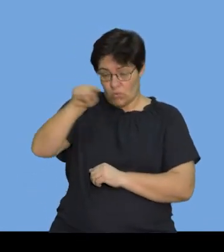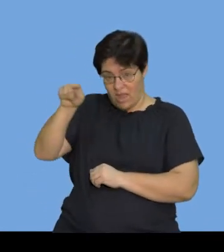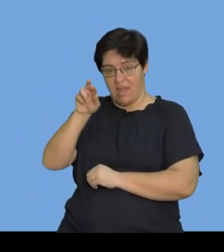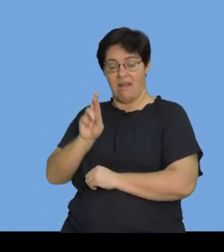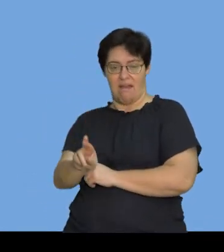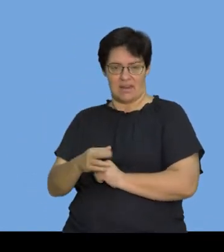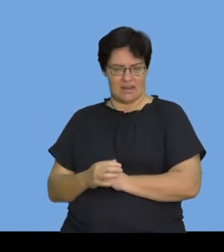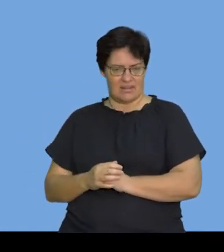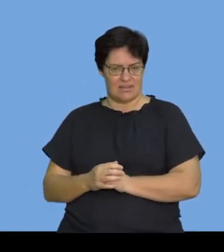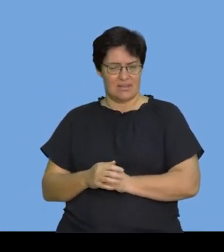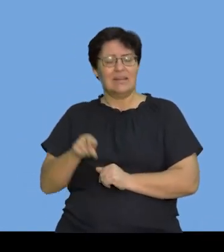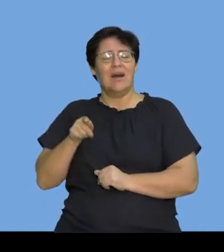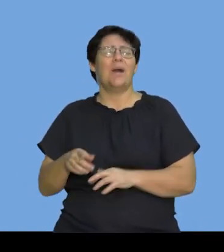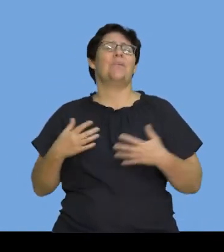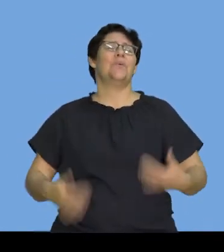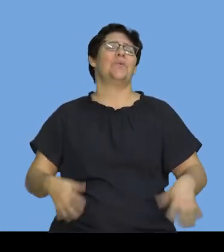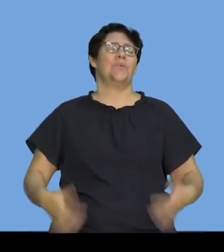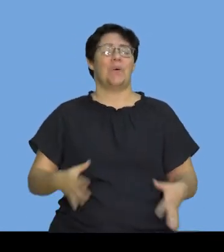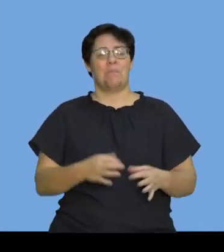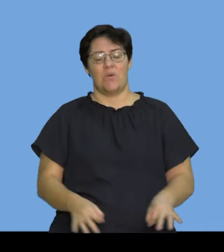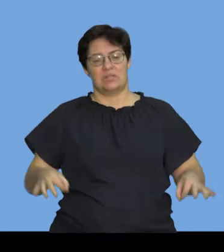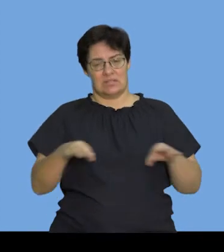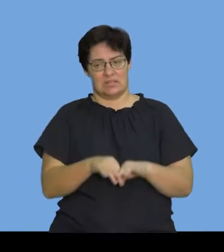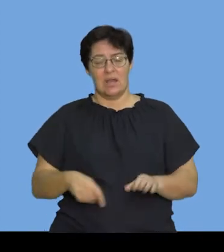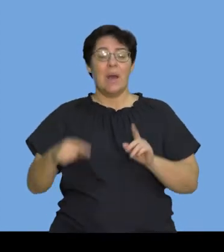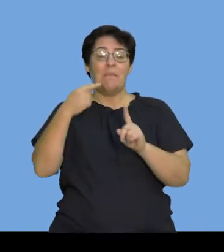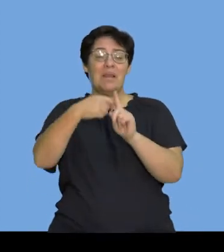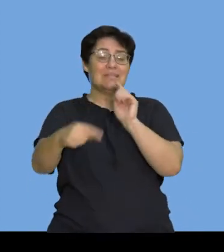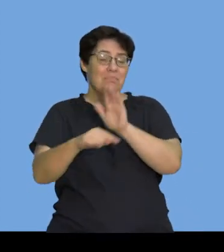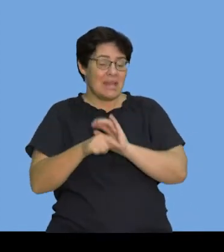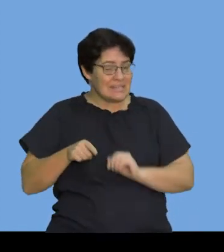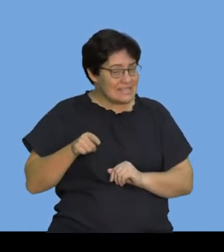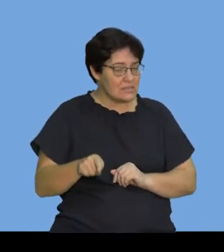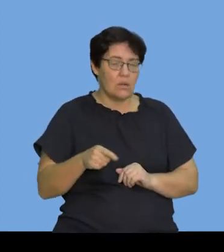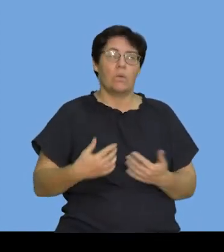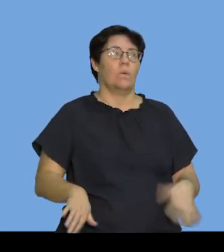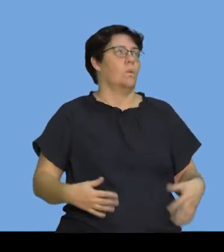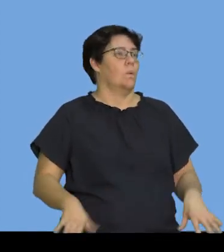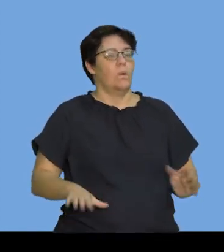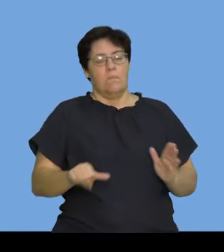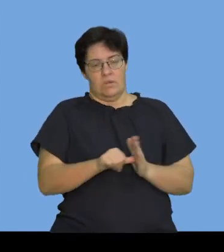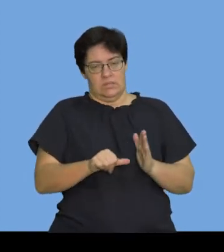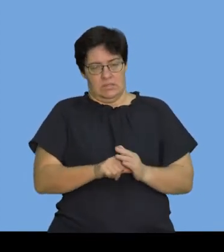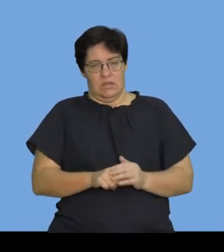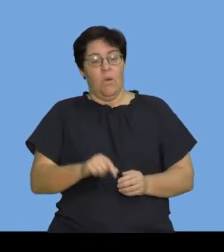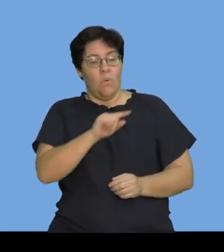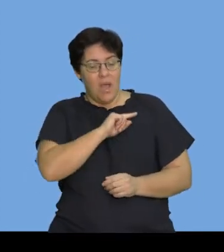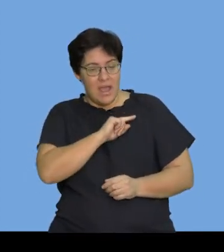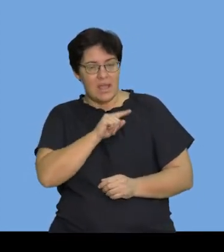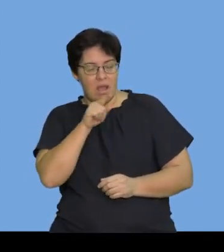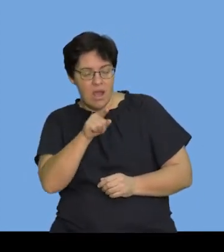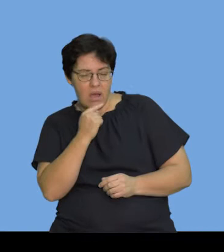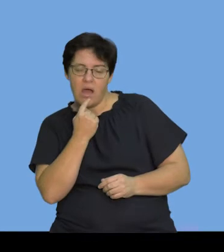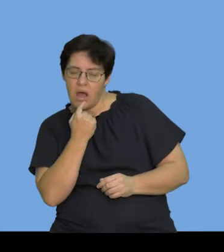That's very important, guys. This plus or minus is really, really important because it's what makes you get